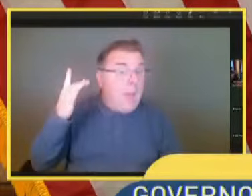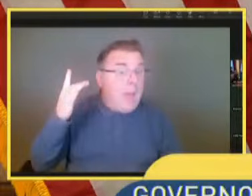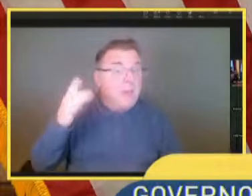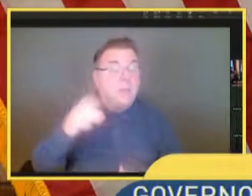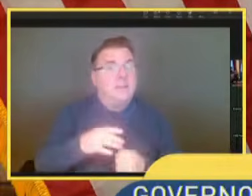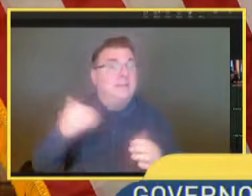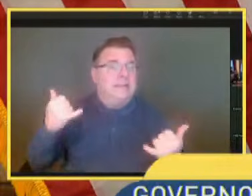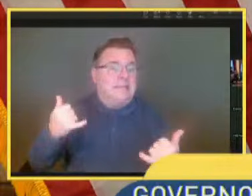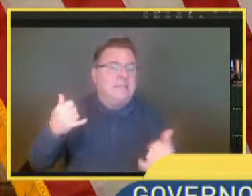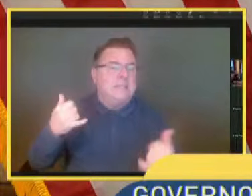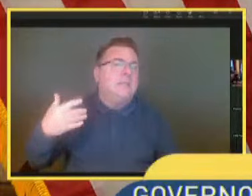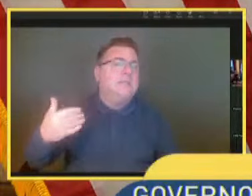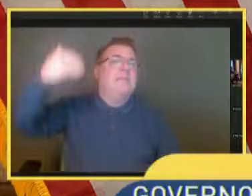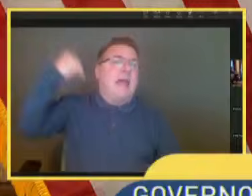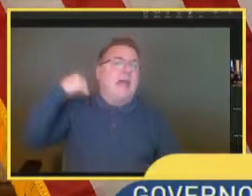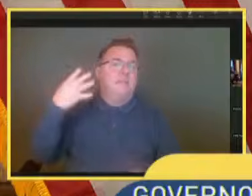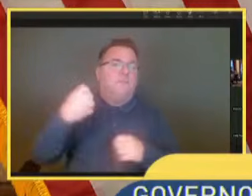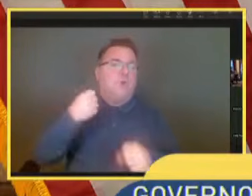one is